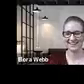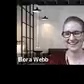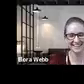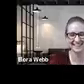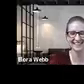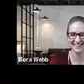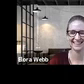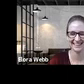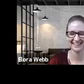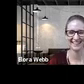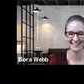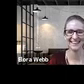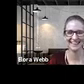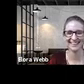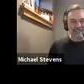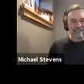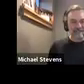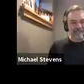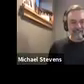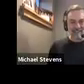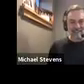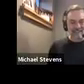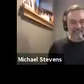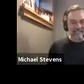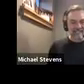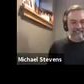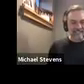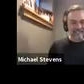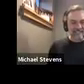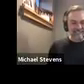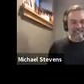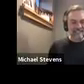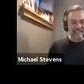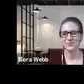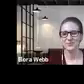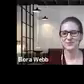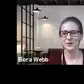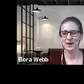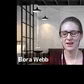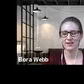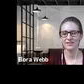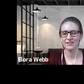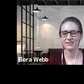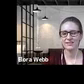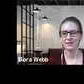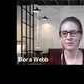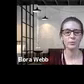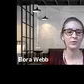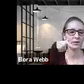to hear it. Alexander is confirming what we're talking about here. So that's great. Thank you. Yeah. Um, so, uh,